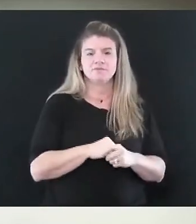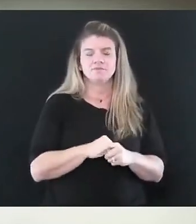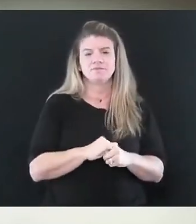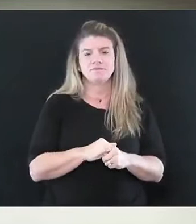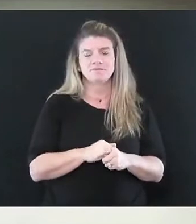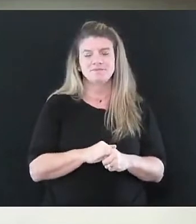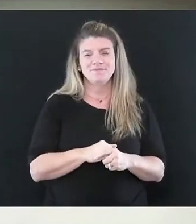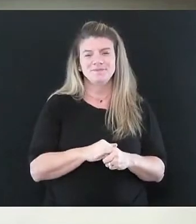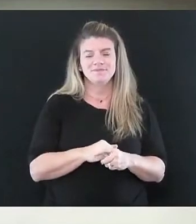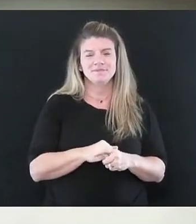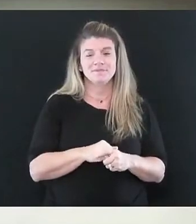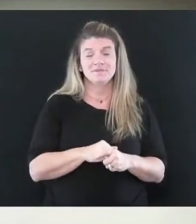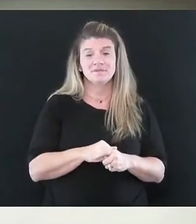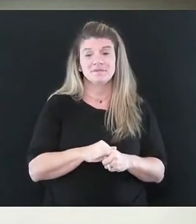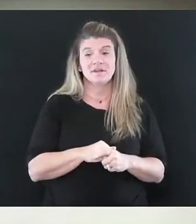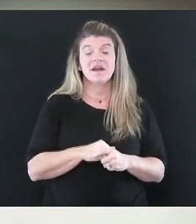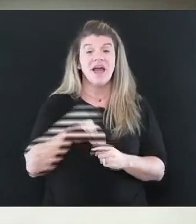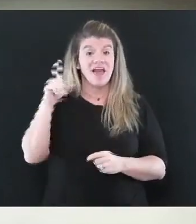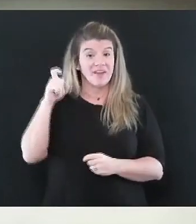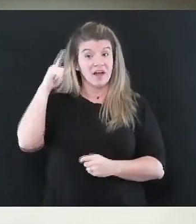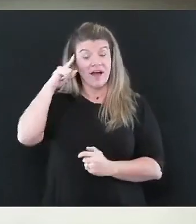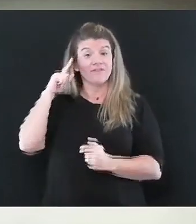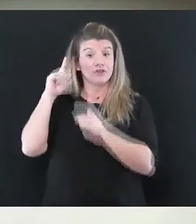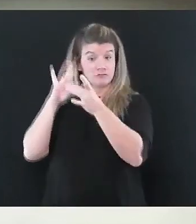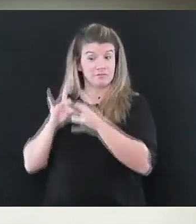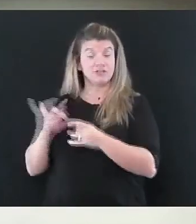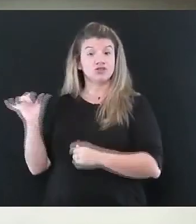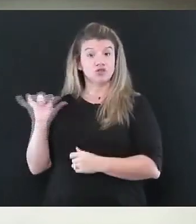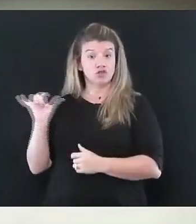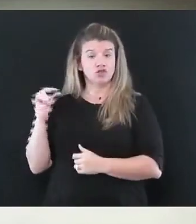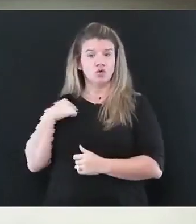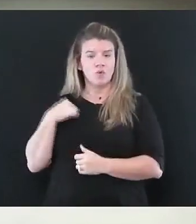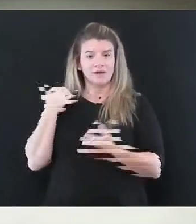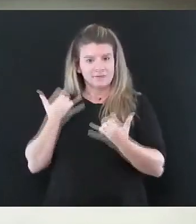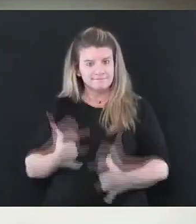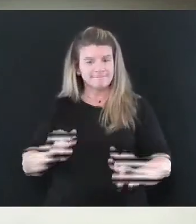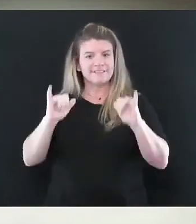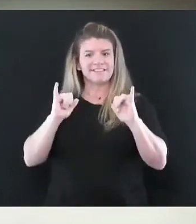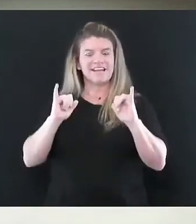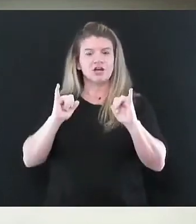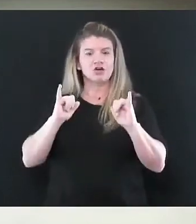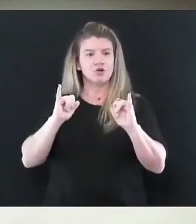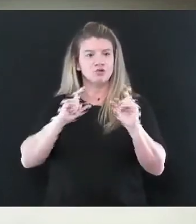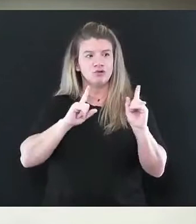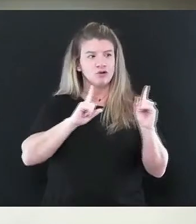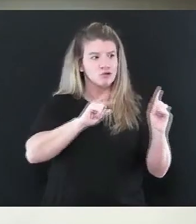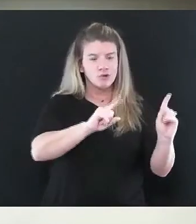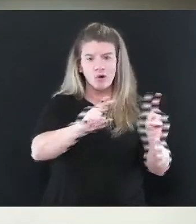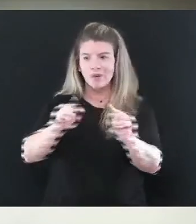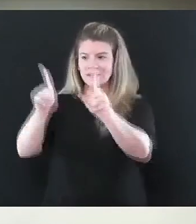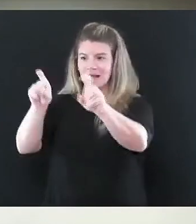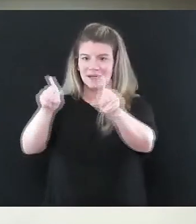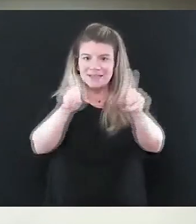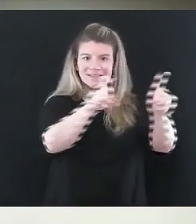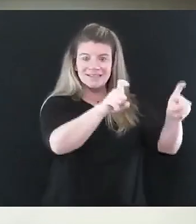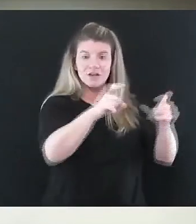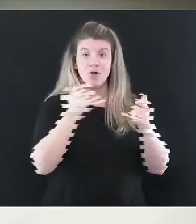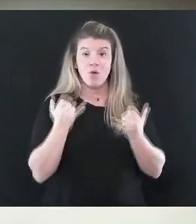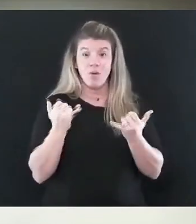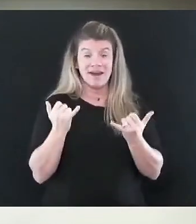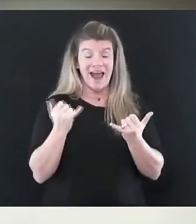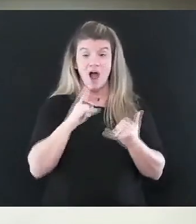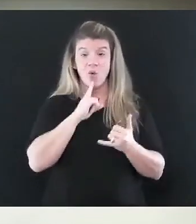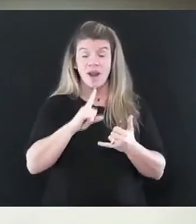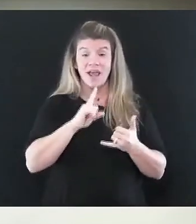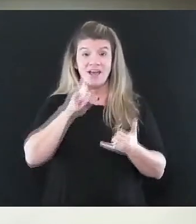operations. And as the governor pointed out, we continue to surge testing support. We are now 16th in the